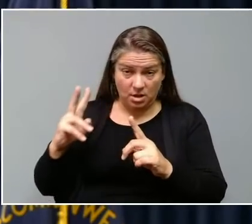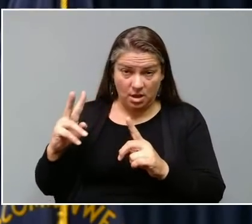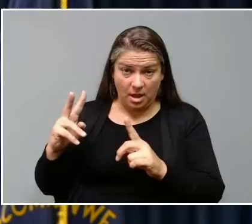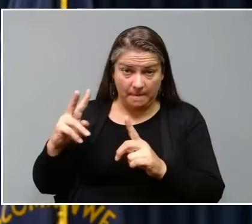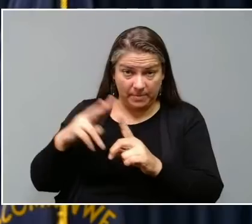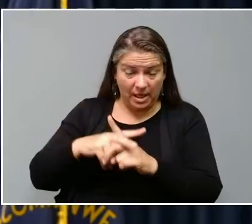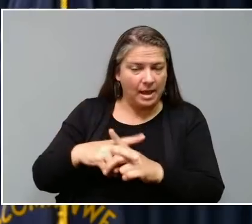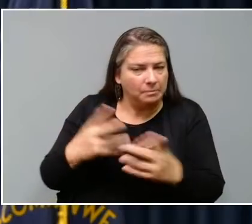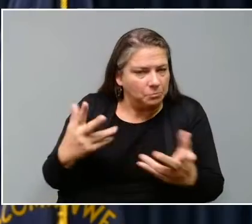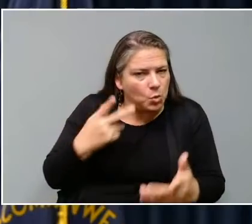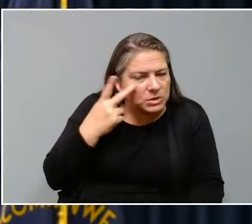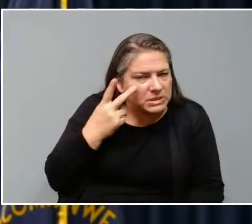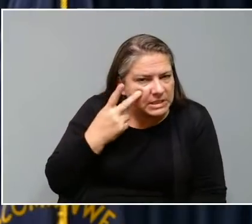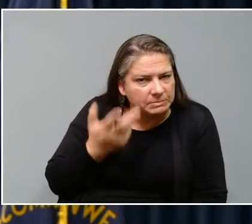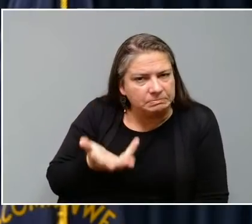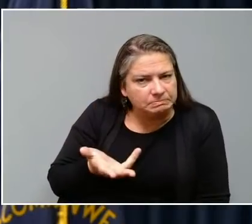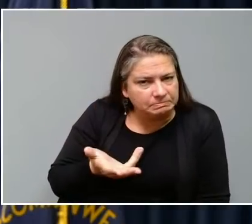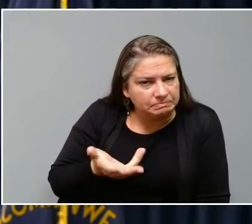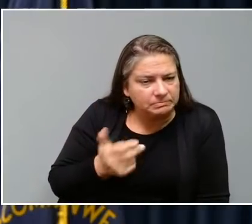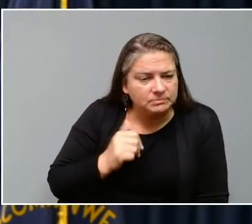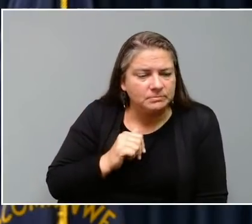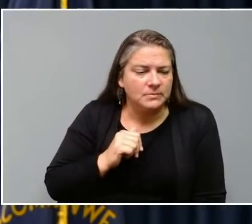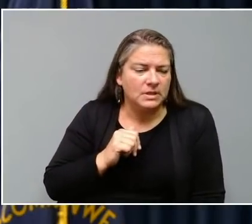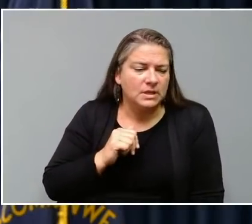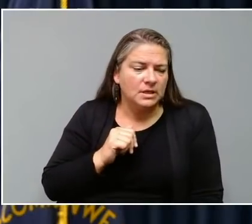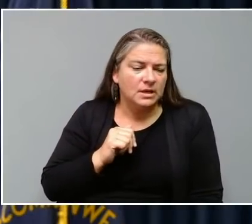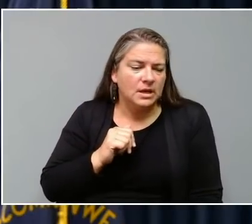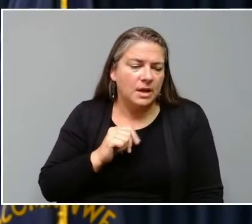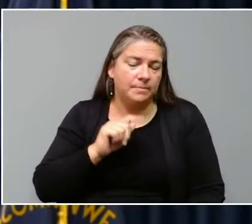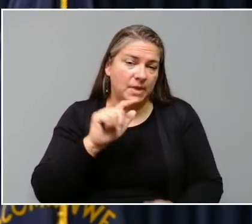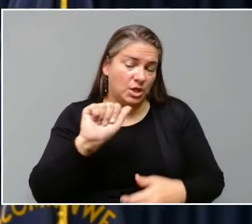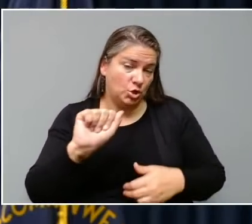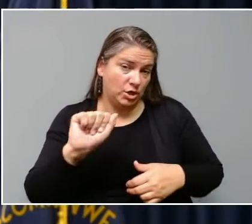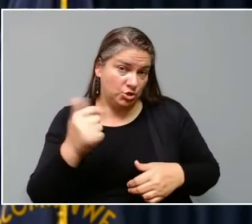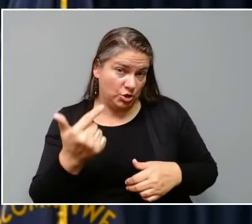see. What I'll say is, as Attorney General, I saw